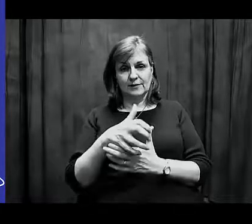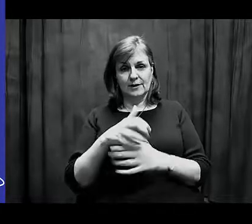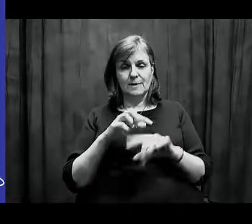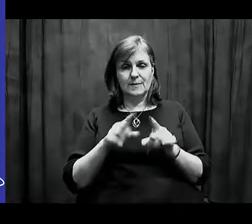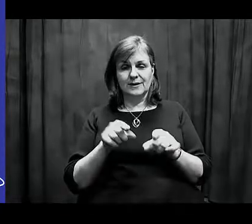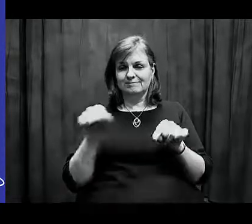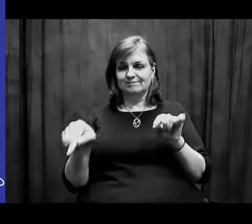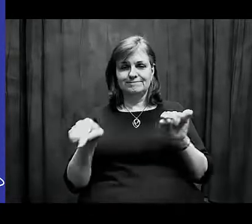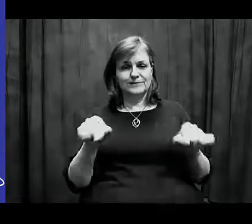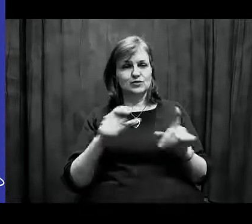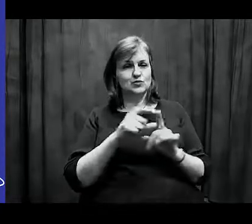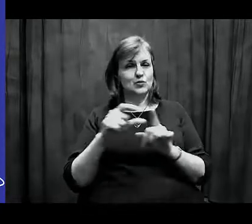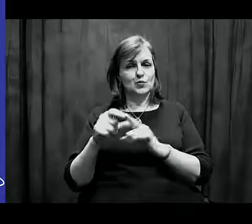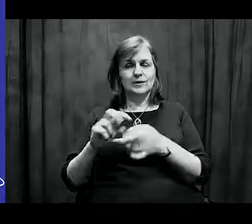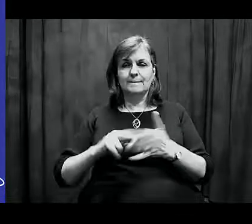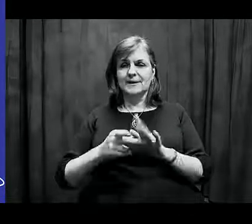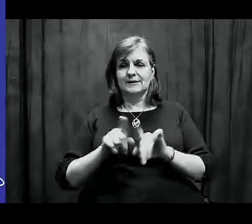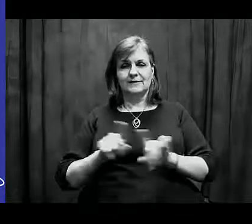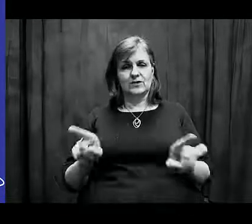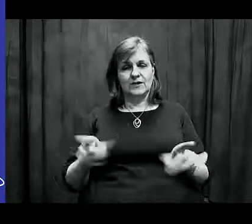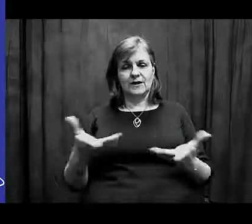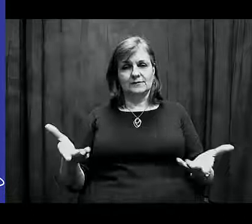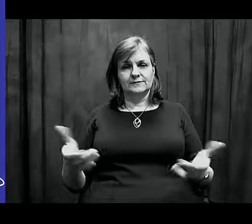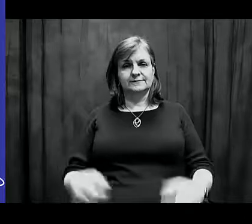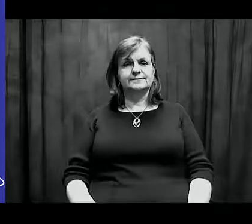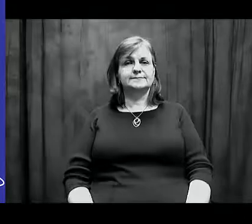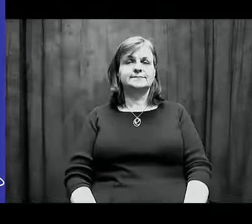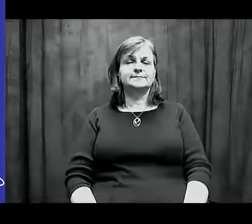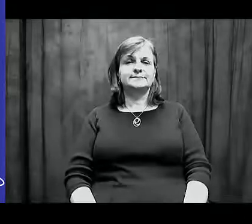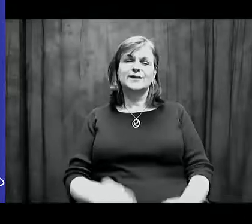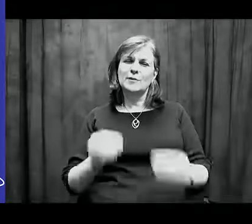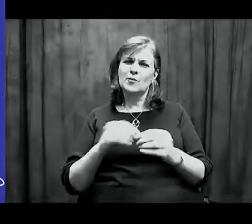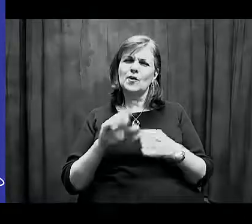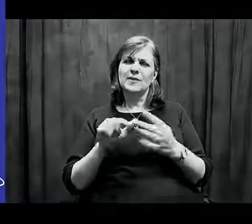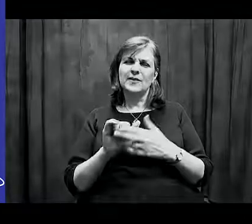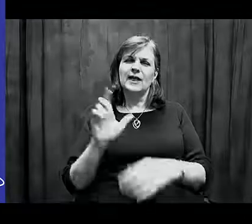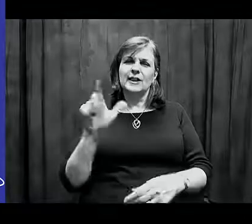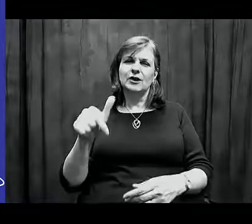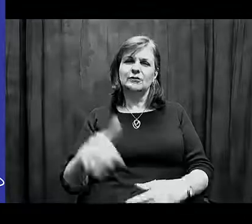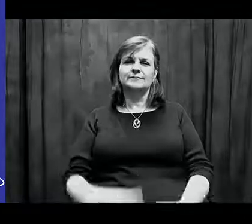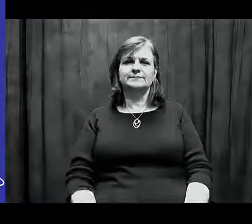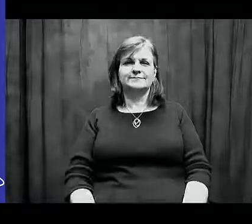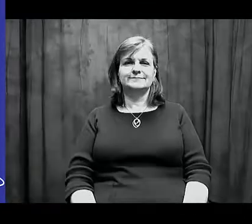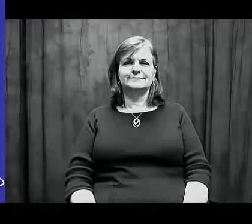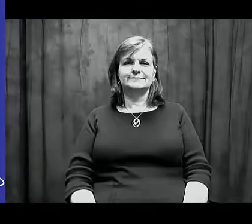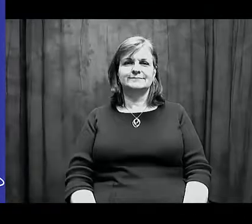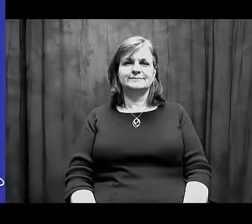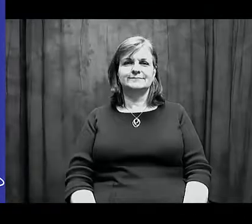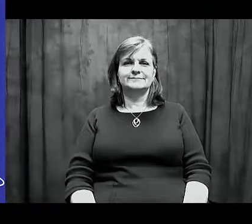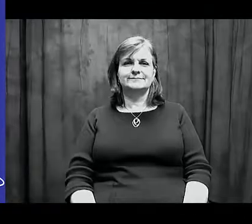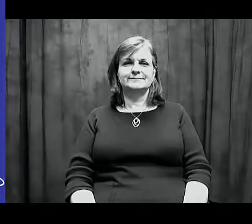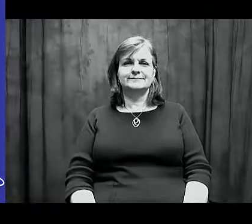and how they interact, but we have to be very, very careful that they're not interchangeable. More on that later.